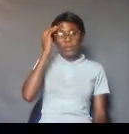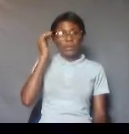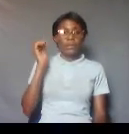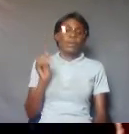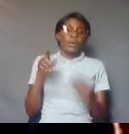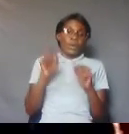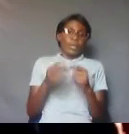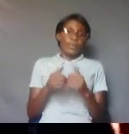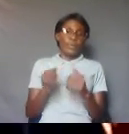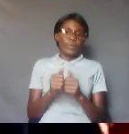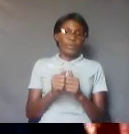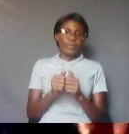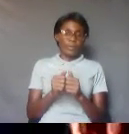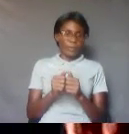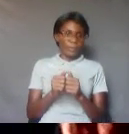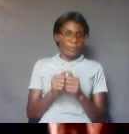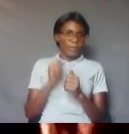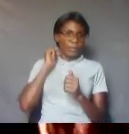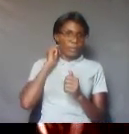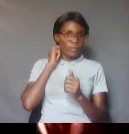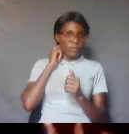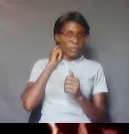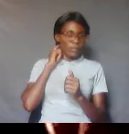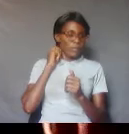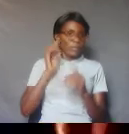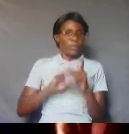albinism. Growing up in the